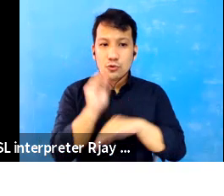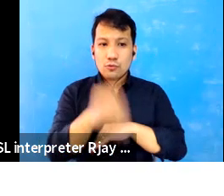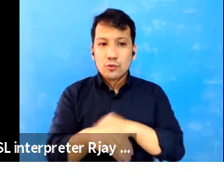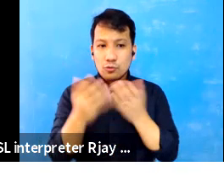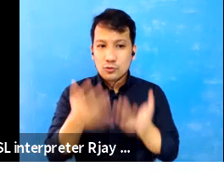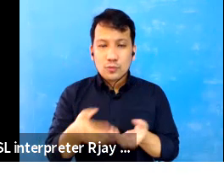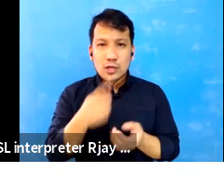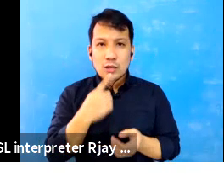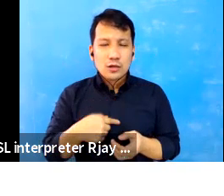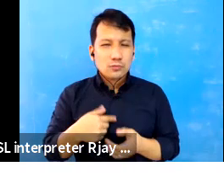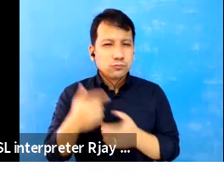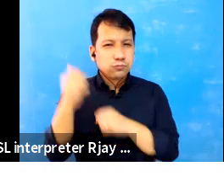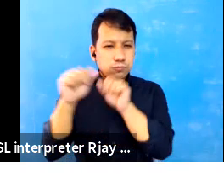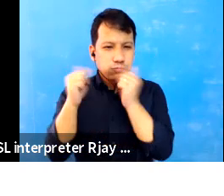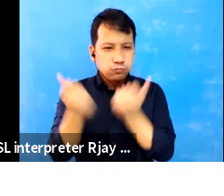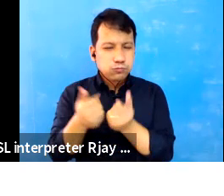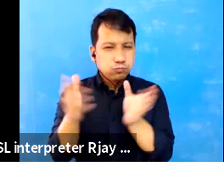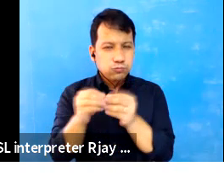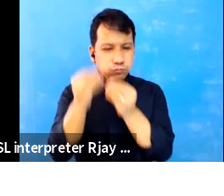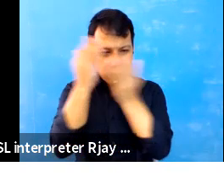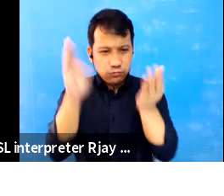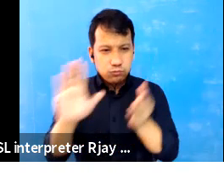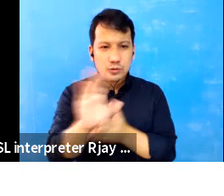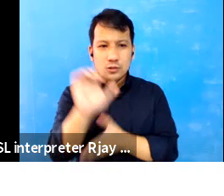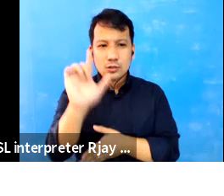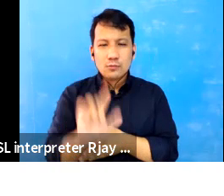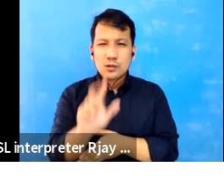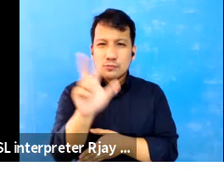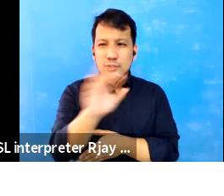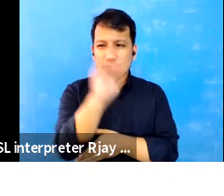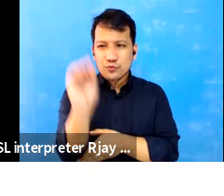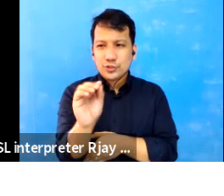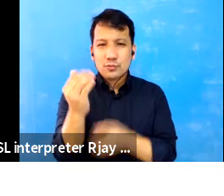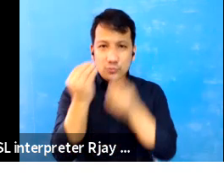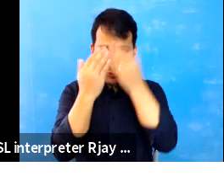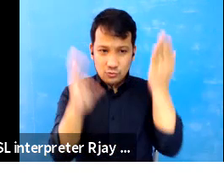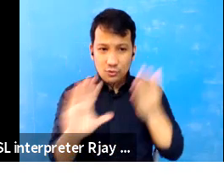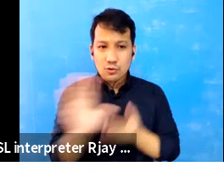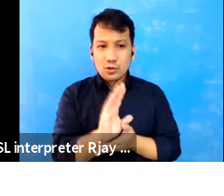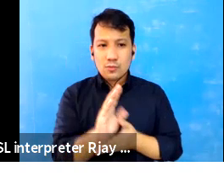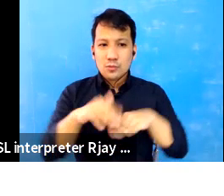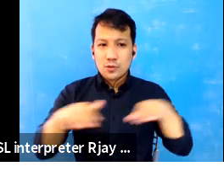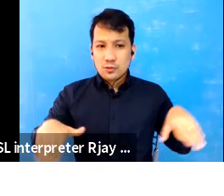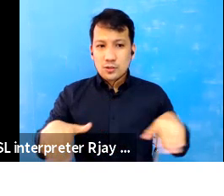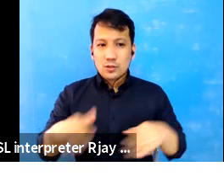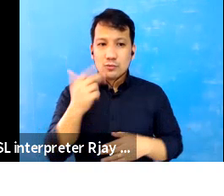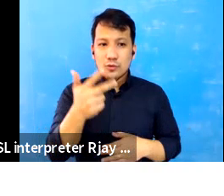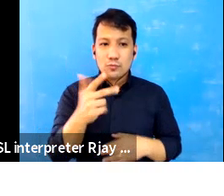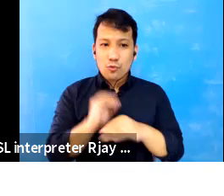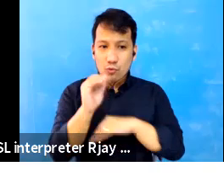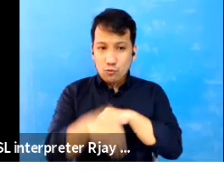for the World Health Assembly, and reduction or maintaining below 3% of the population of children under 5 with